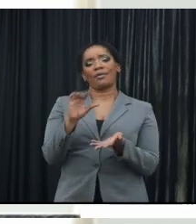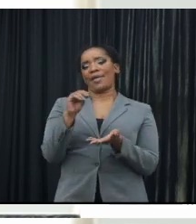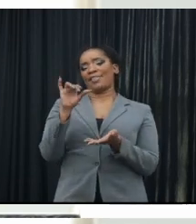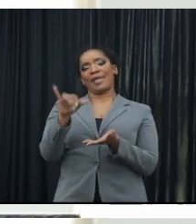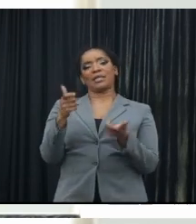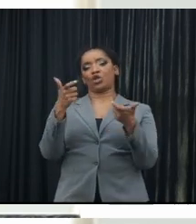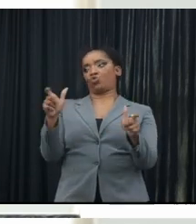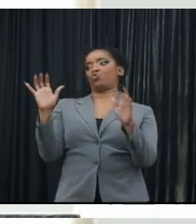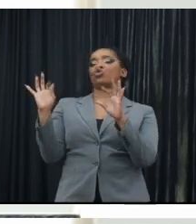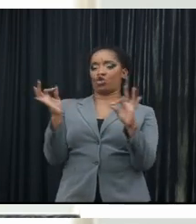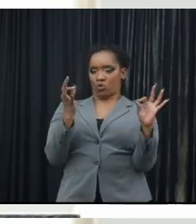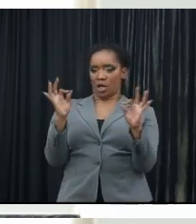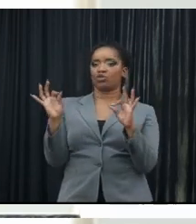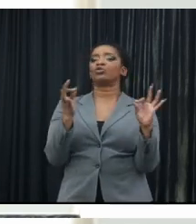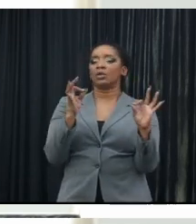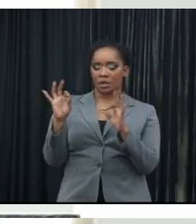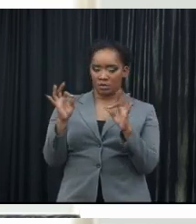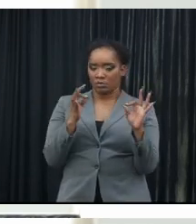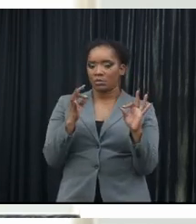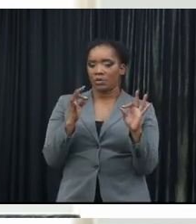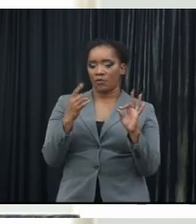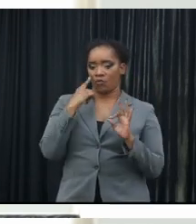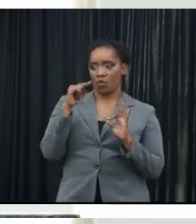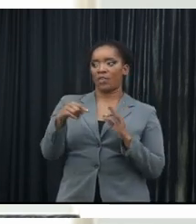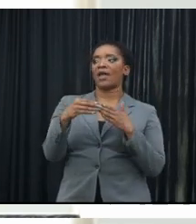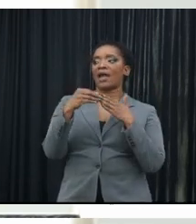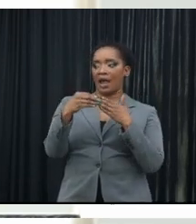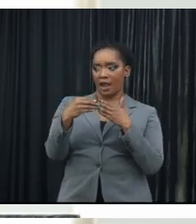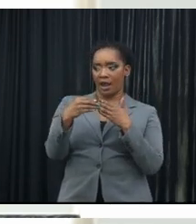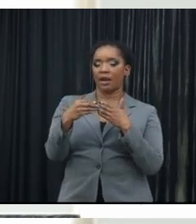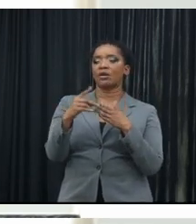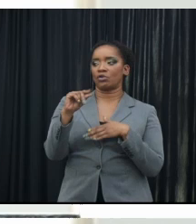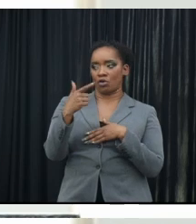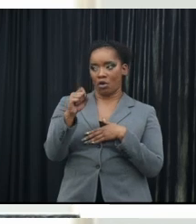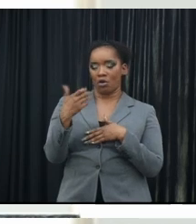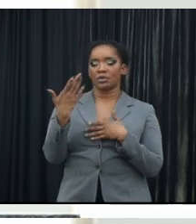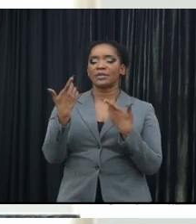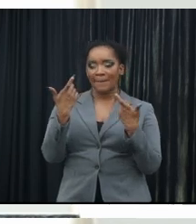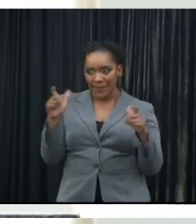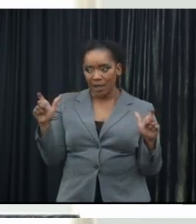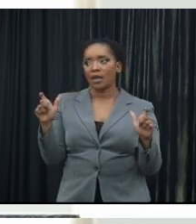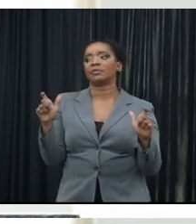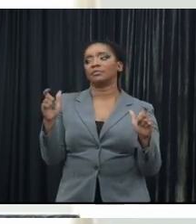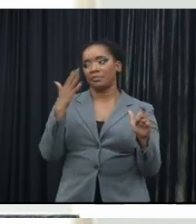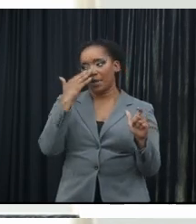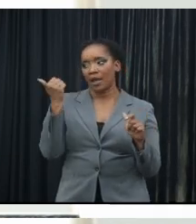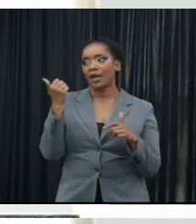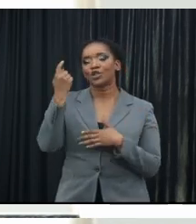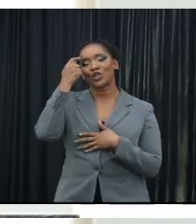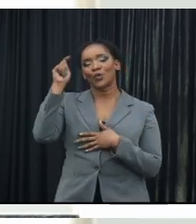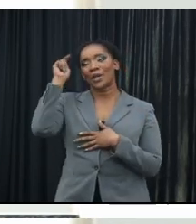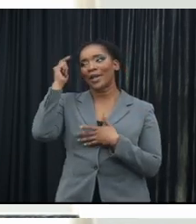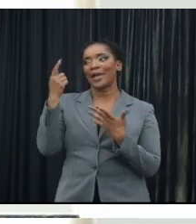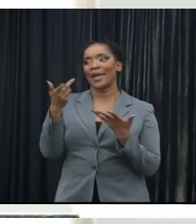distraction. And me with the guide dog, that is huge, because what is Twinkie going to want to do when you're like, oh, what a cute